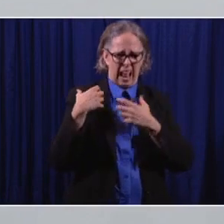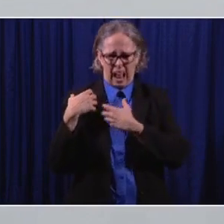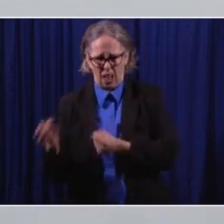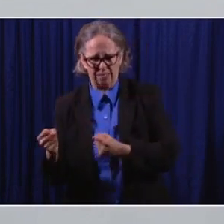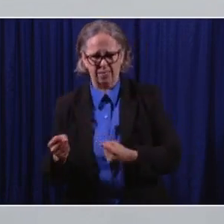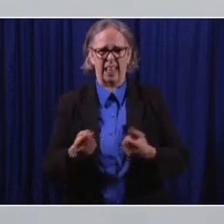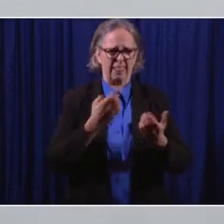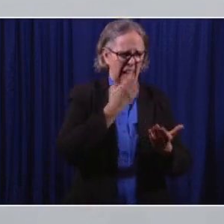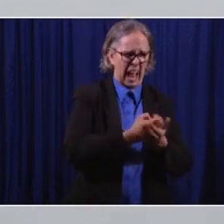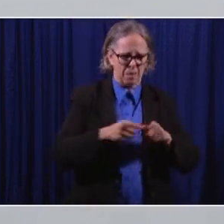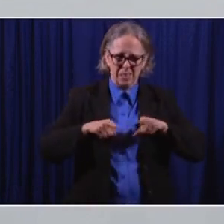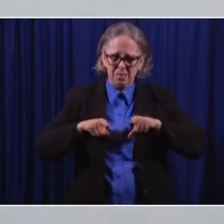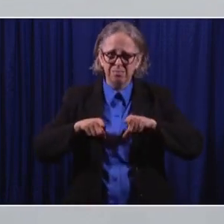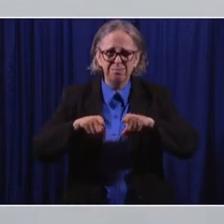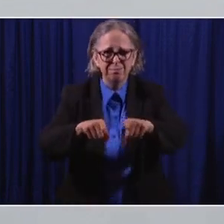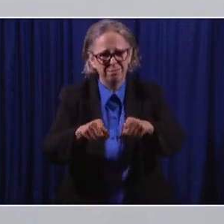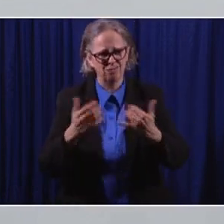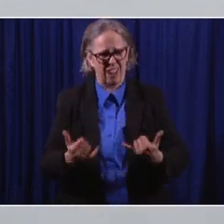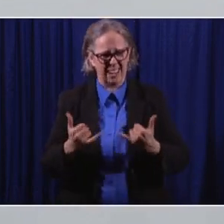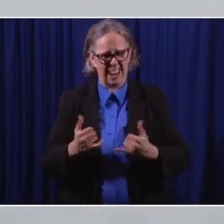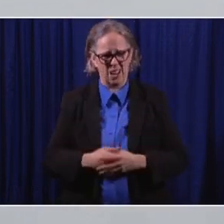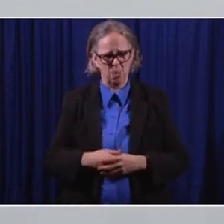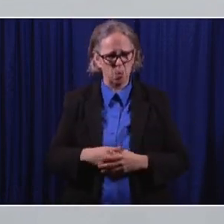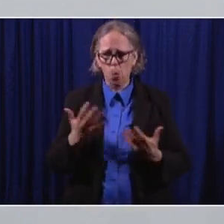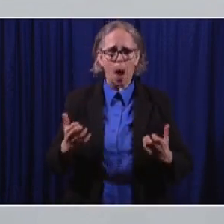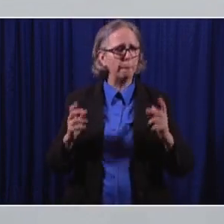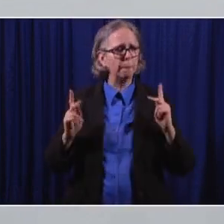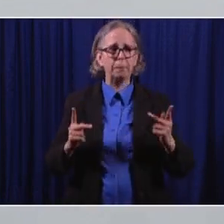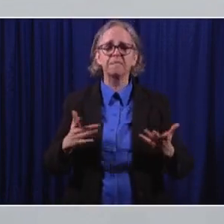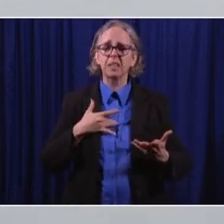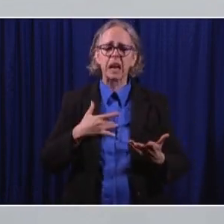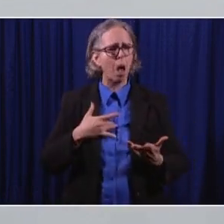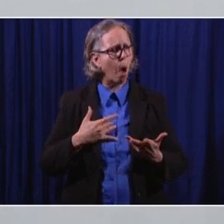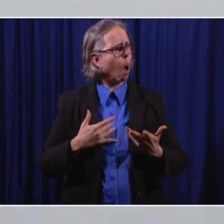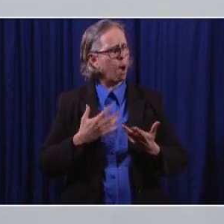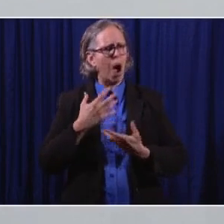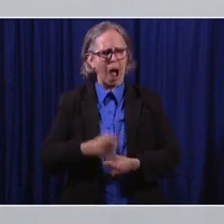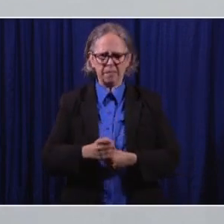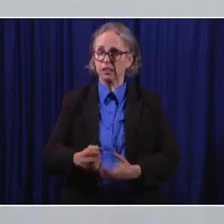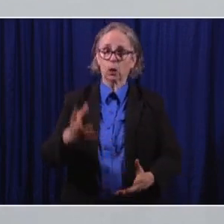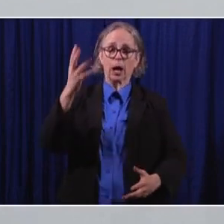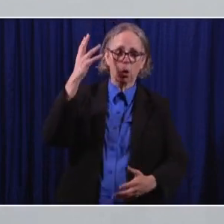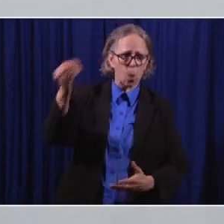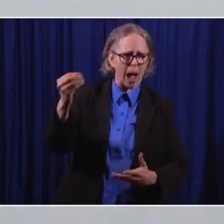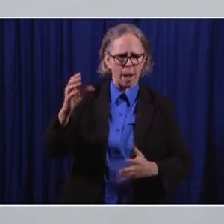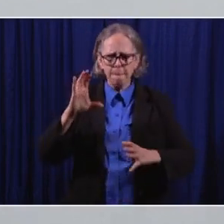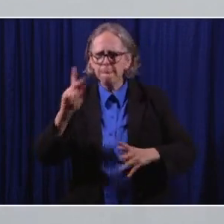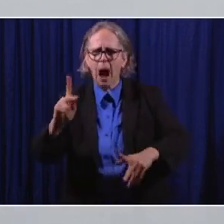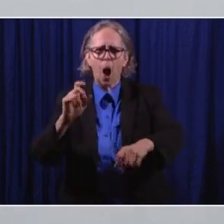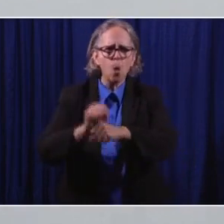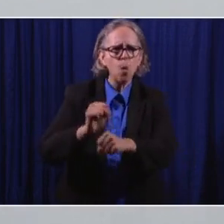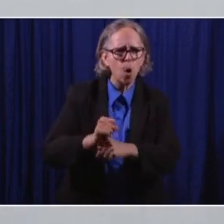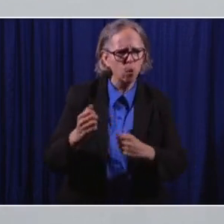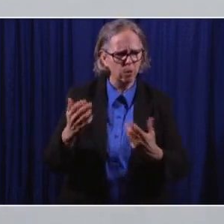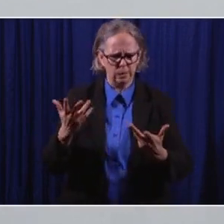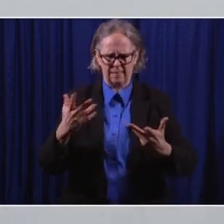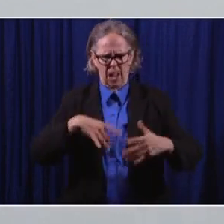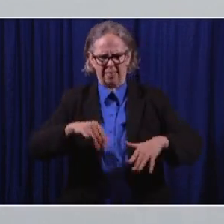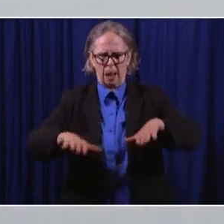confidence to go out, to go back to work, and to do those kinds of things. So it's the balance we're trying to strike. There's a lot of disruption